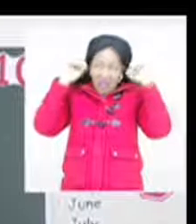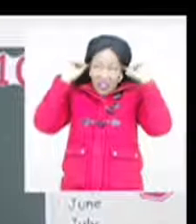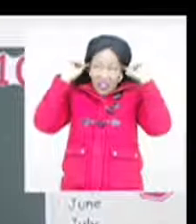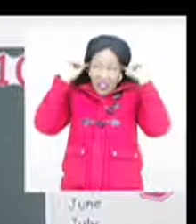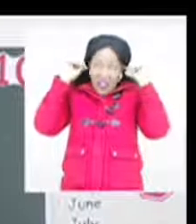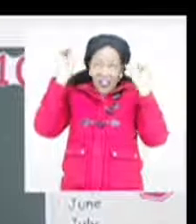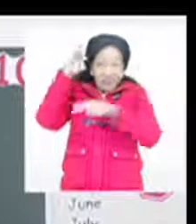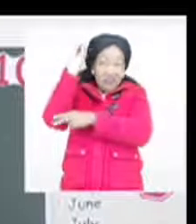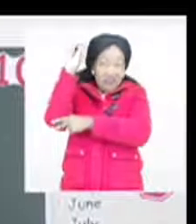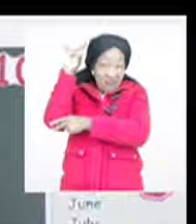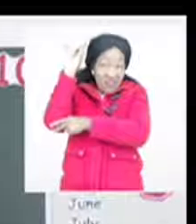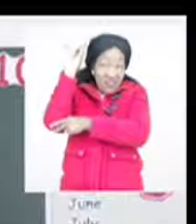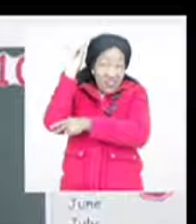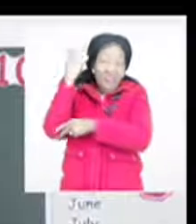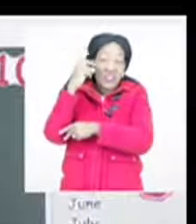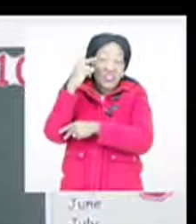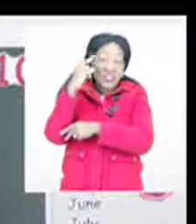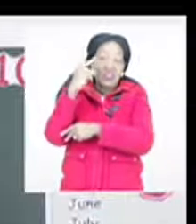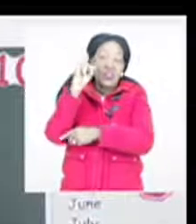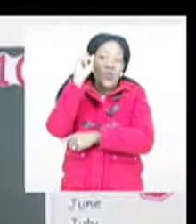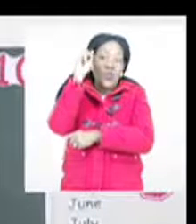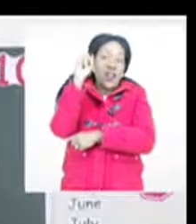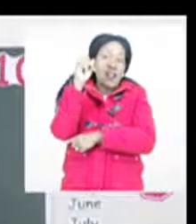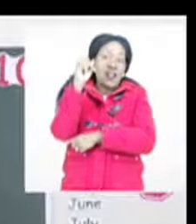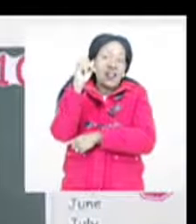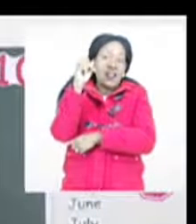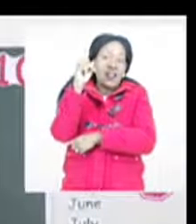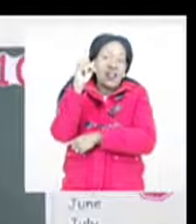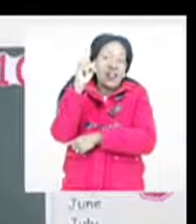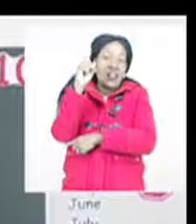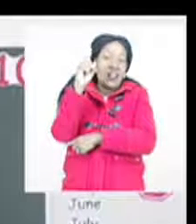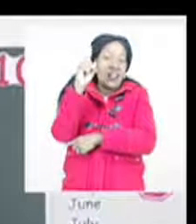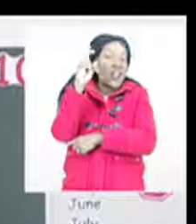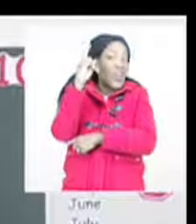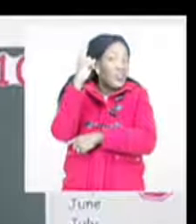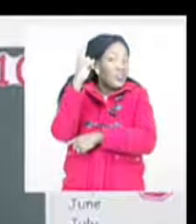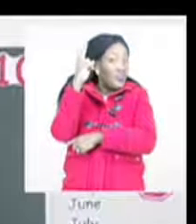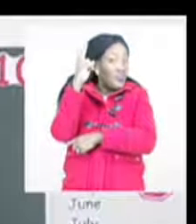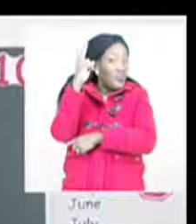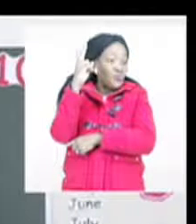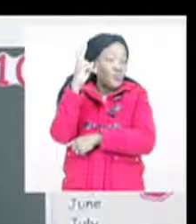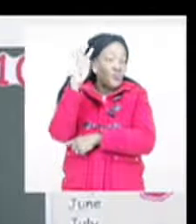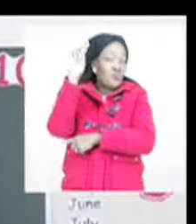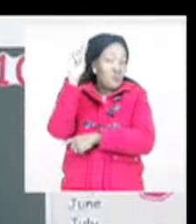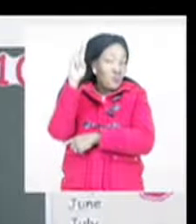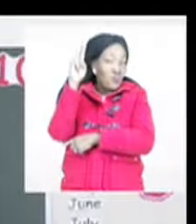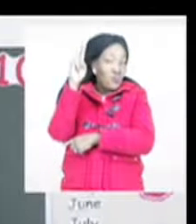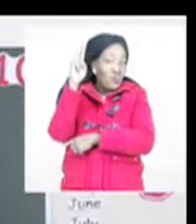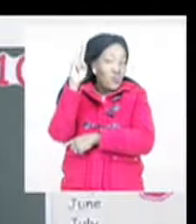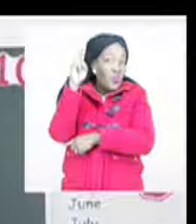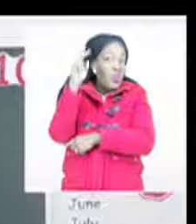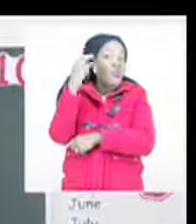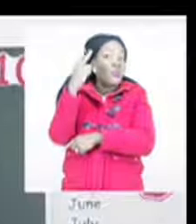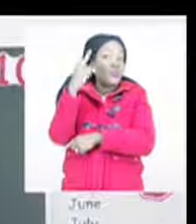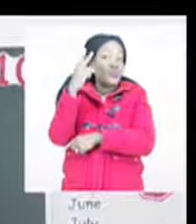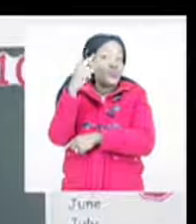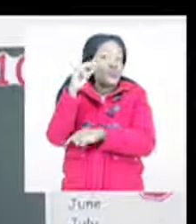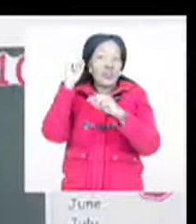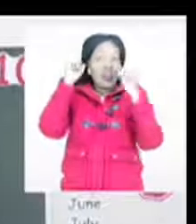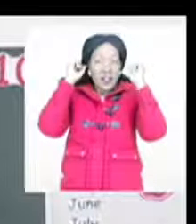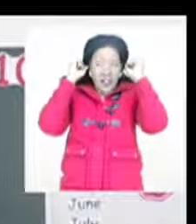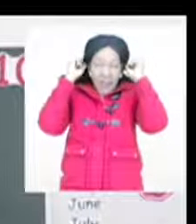I have 1 oval and I have another one. And all together they make